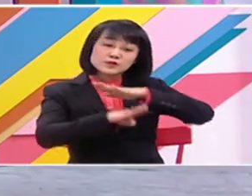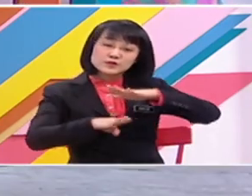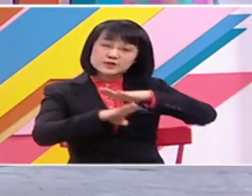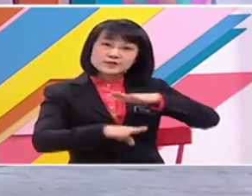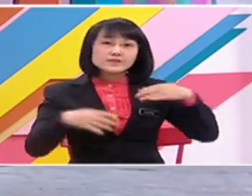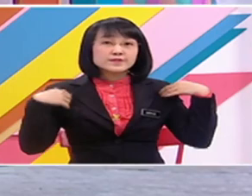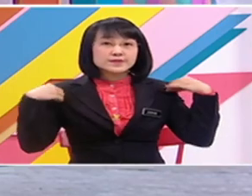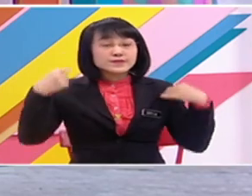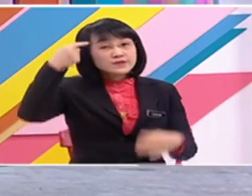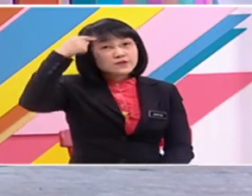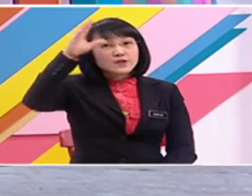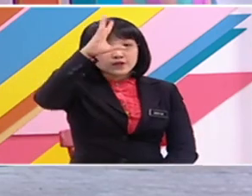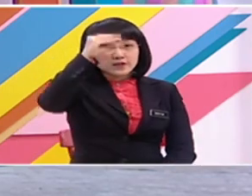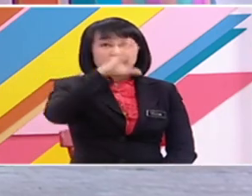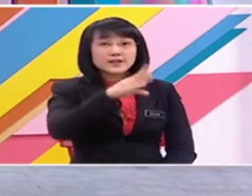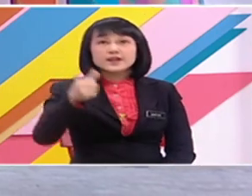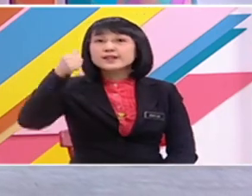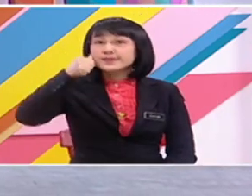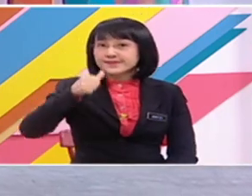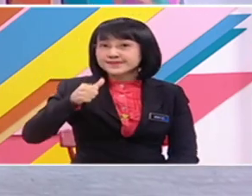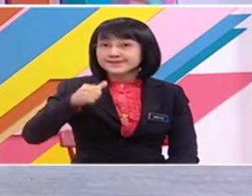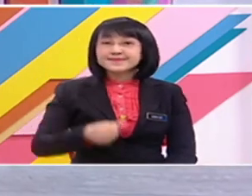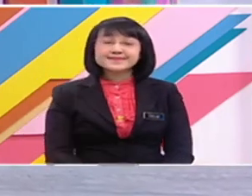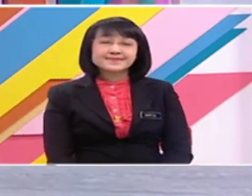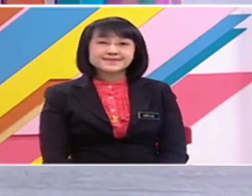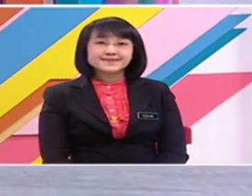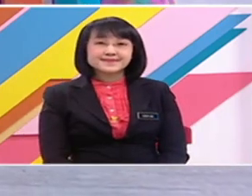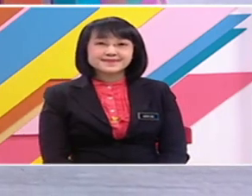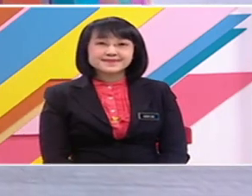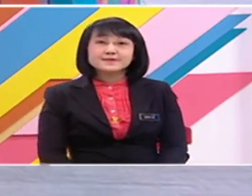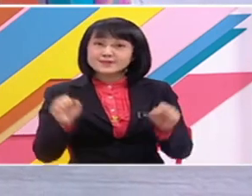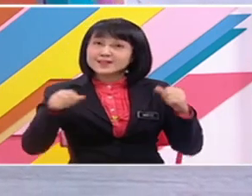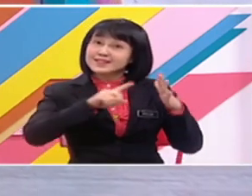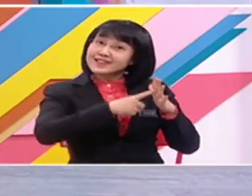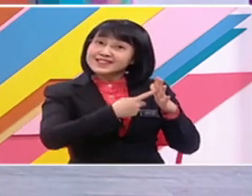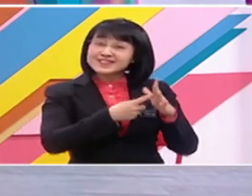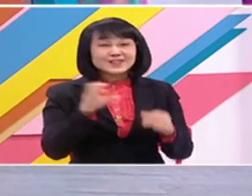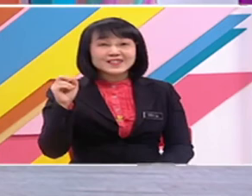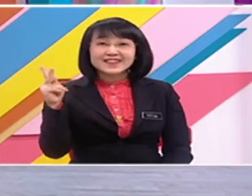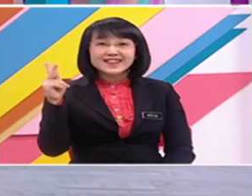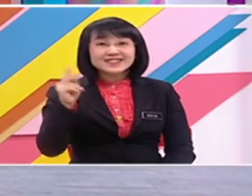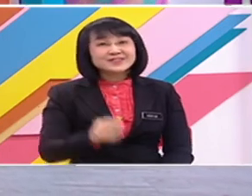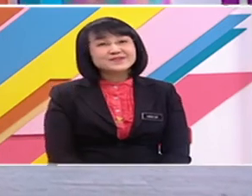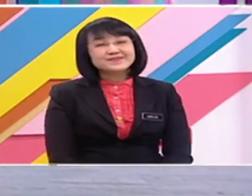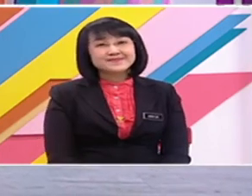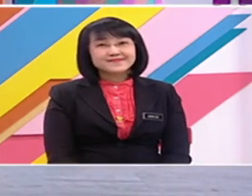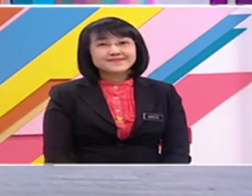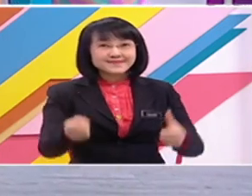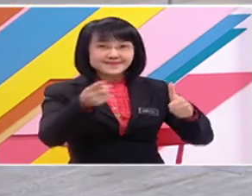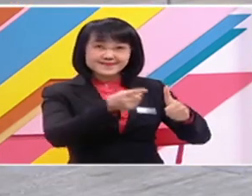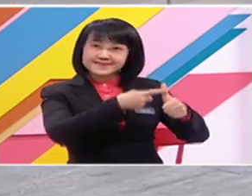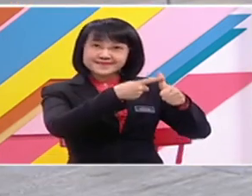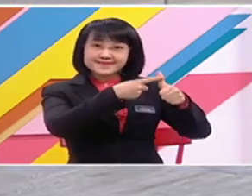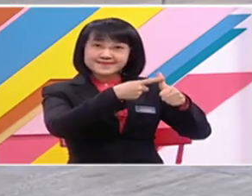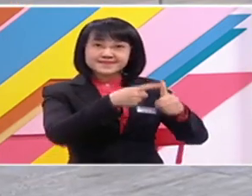boys and girls. Girls, okay. Yes. Okay. Shall we start? Yes, let's start. Mm. Mm-hmm. Okay, the first one.